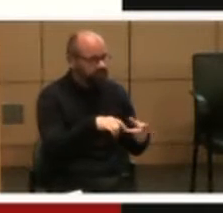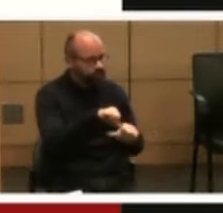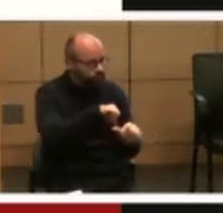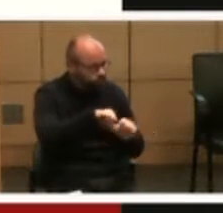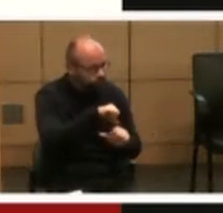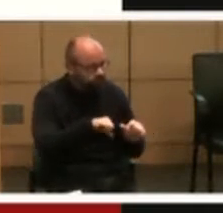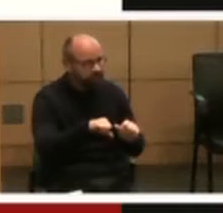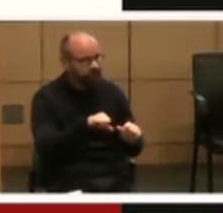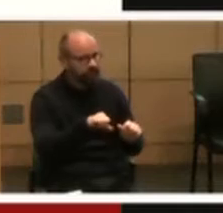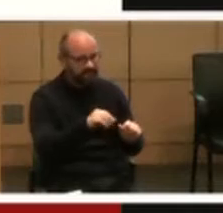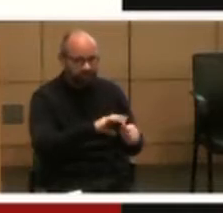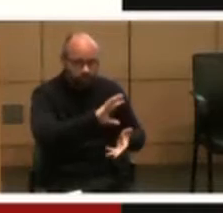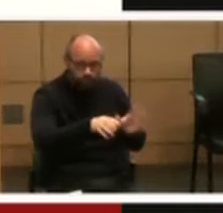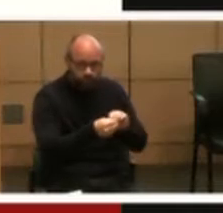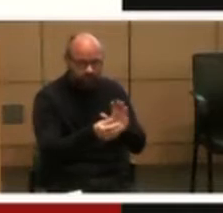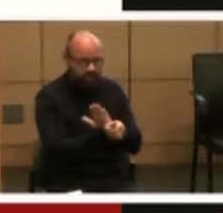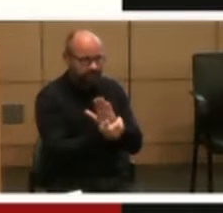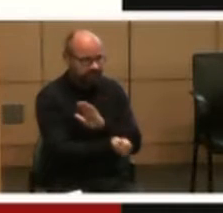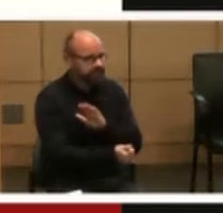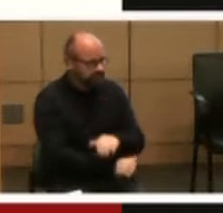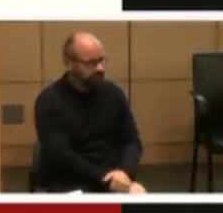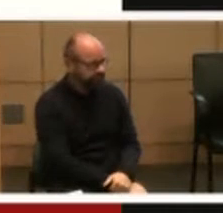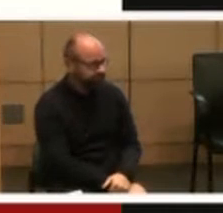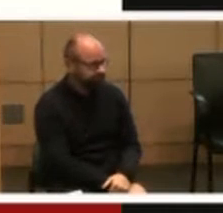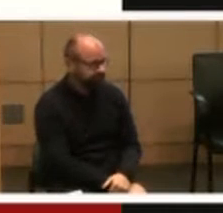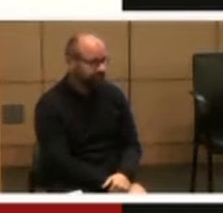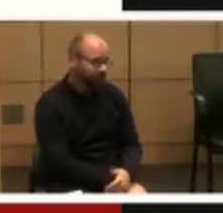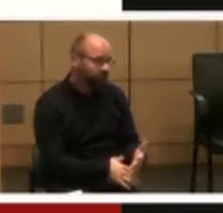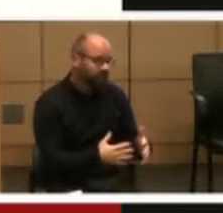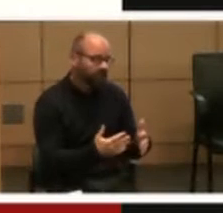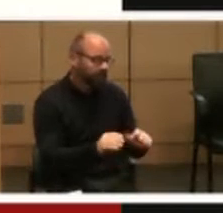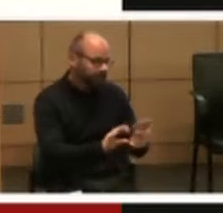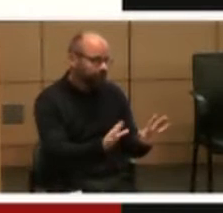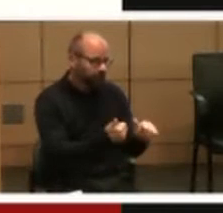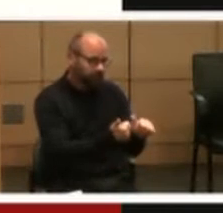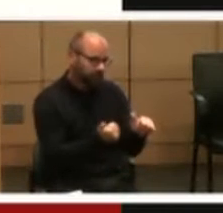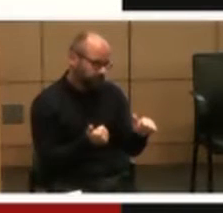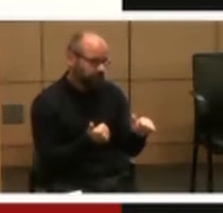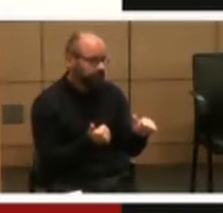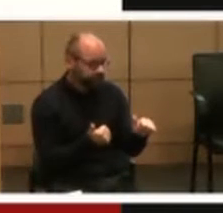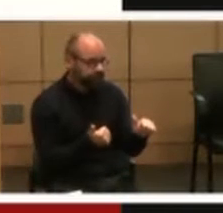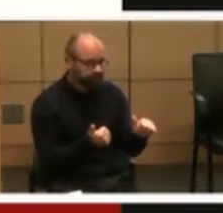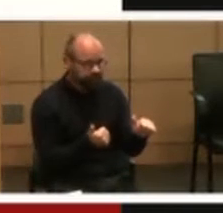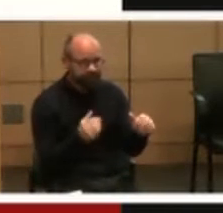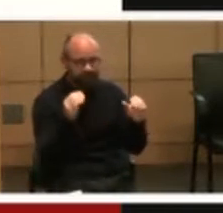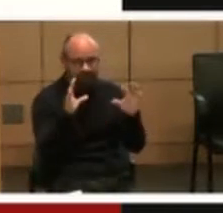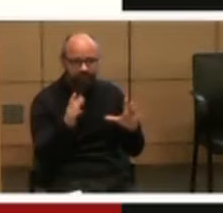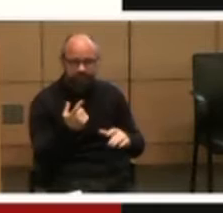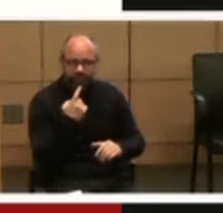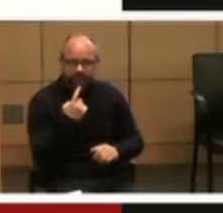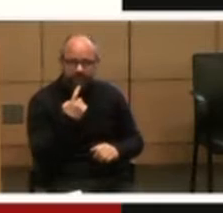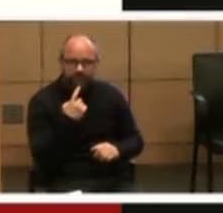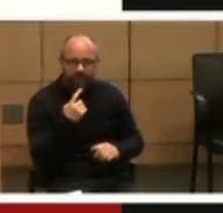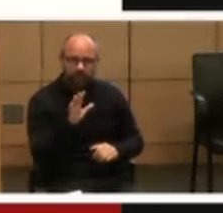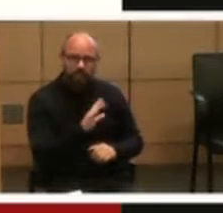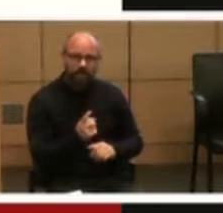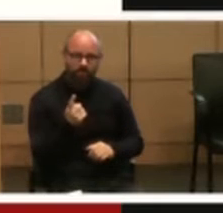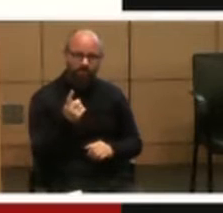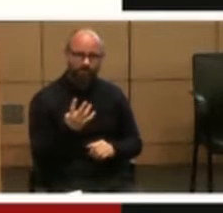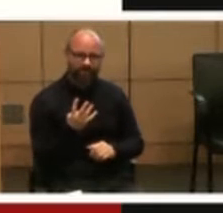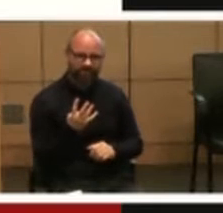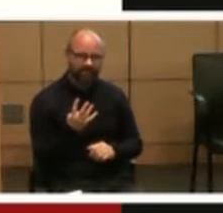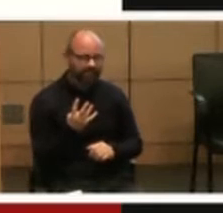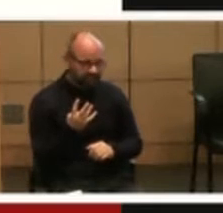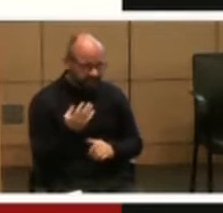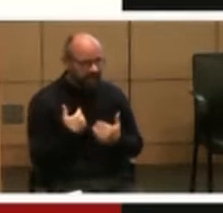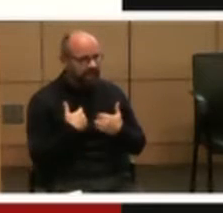and total competencies. Okay, so they were not doing well. Teachers rated that a quarter of them had an academic